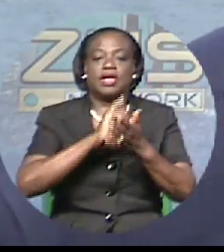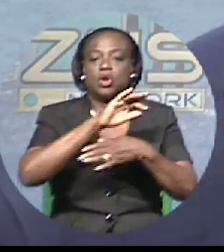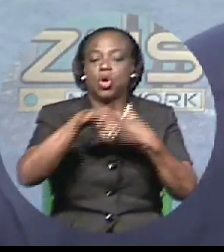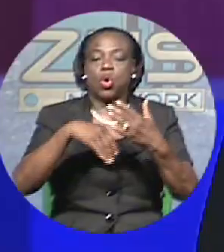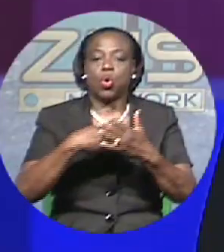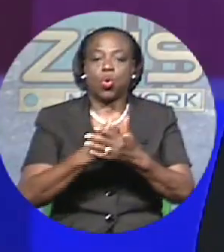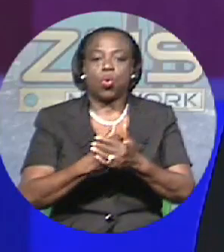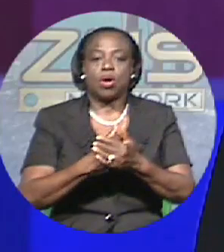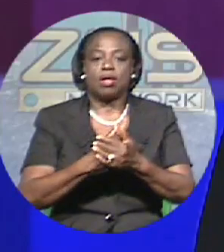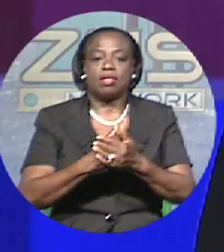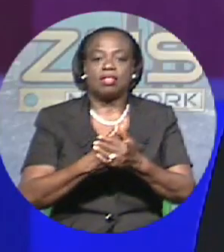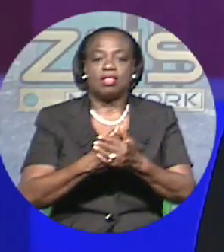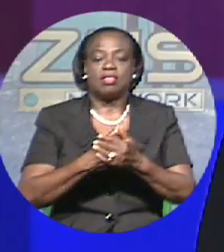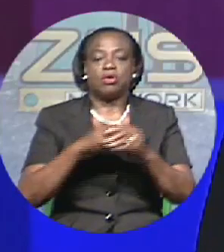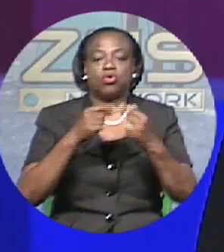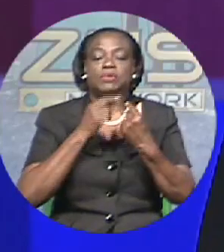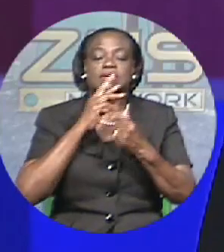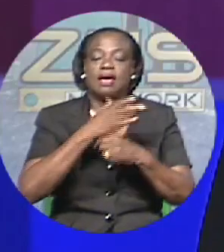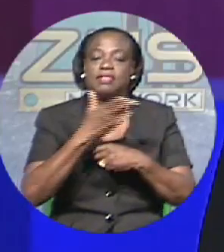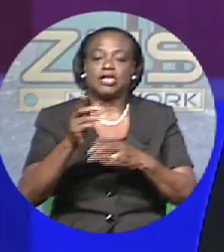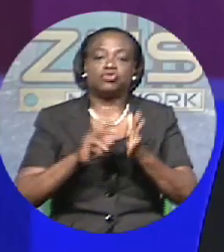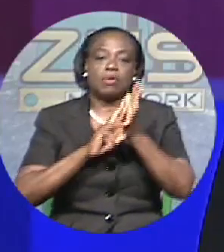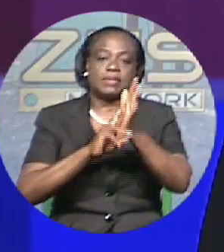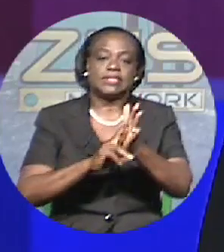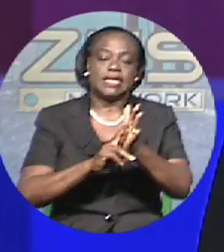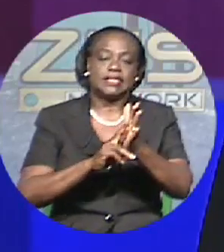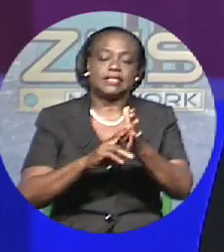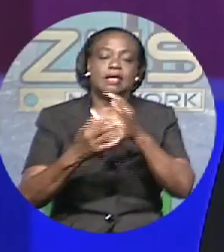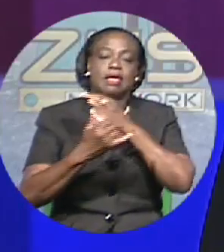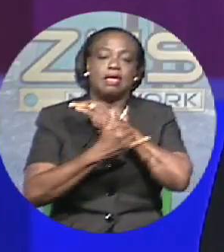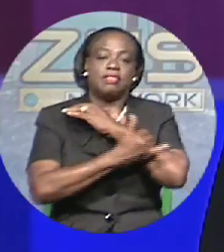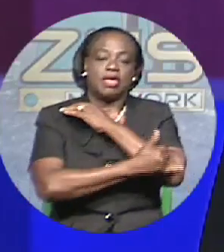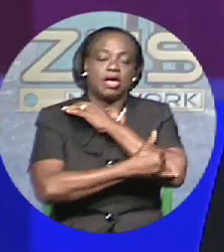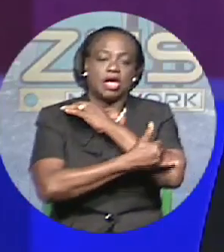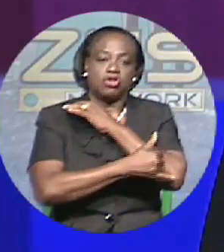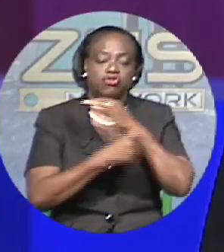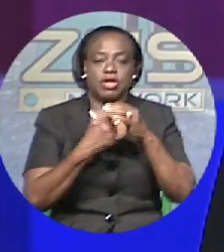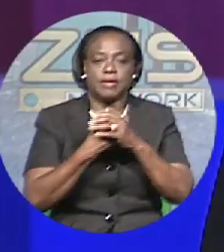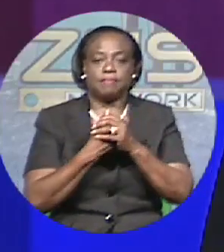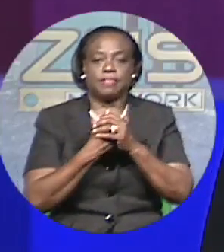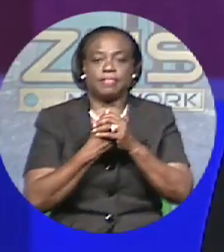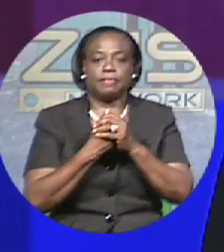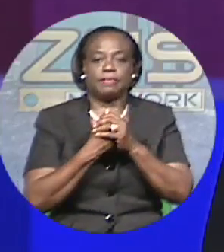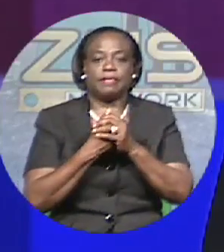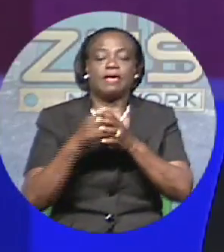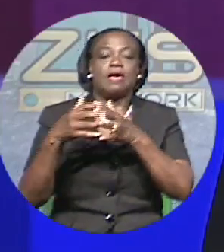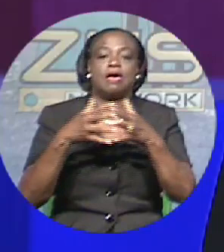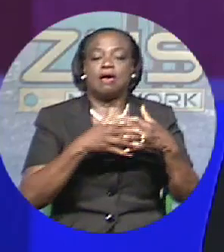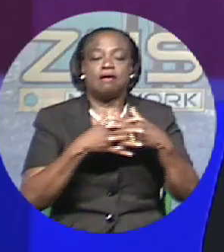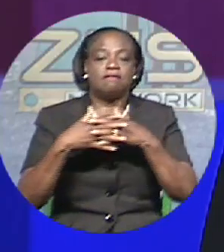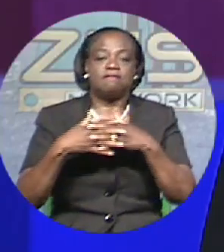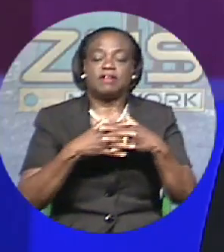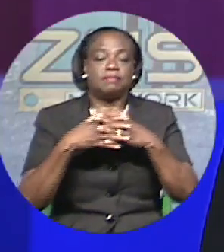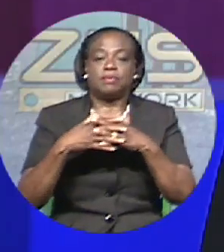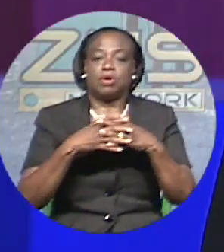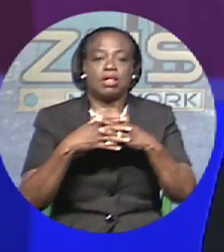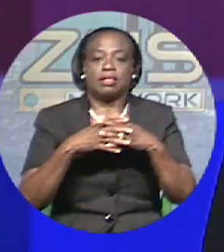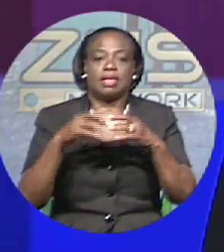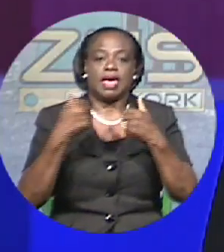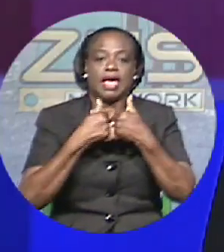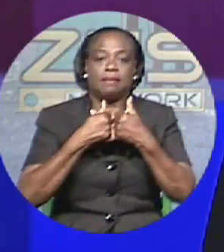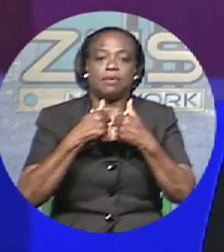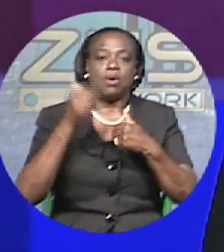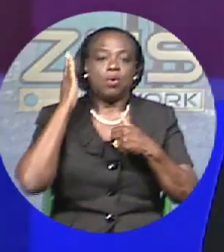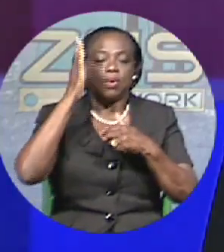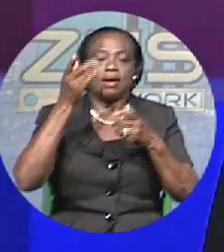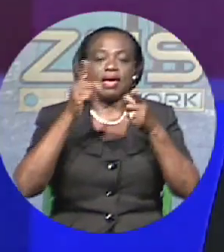country. Festivities for the Bahamas HBCU College Football Classic will take place September 12th through the 14th, and the Ministry of